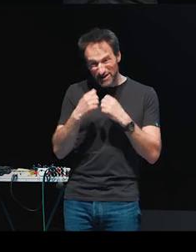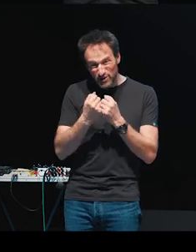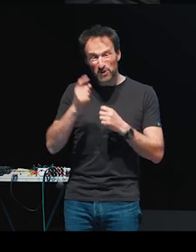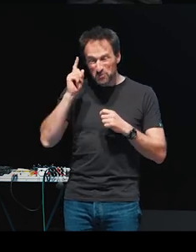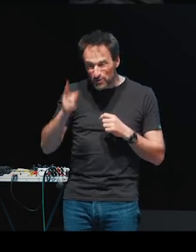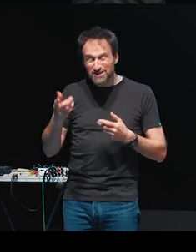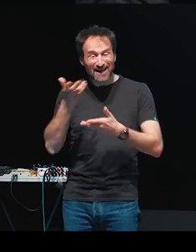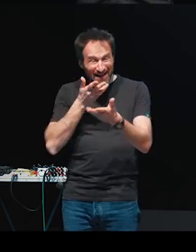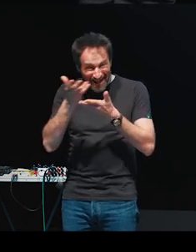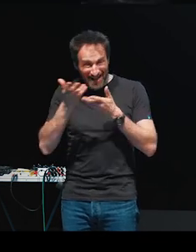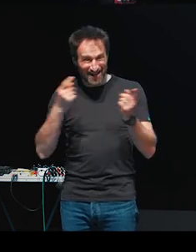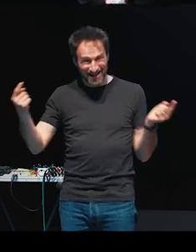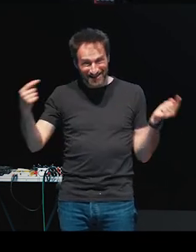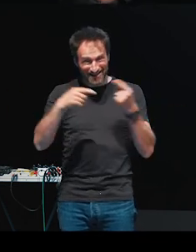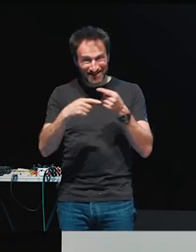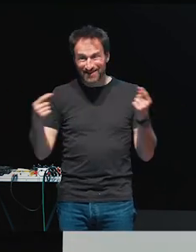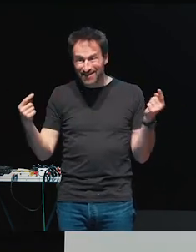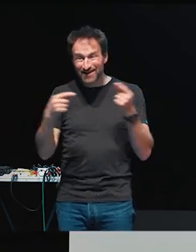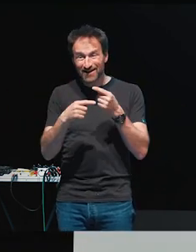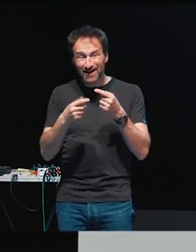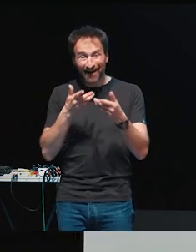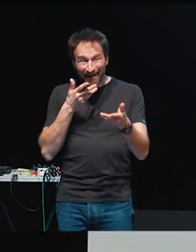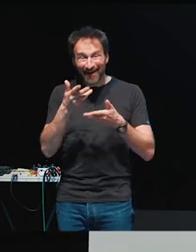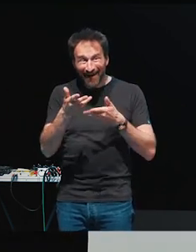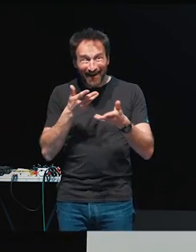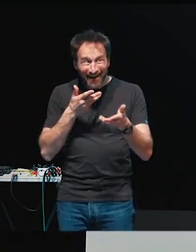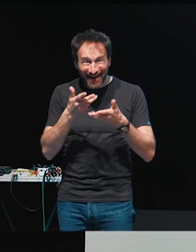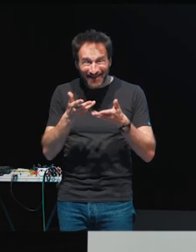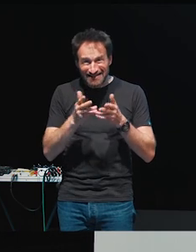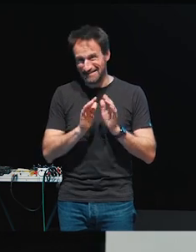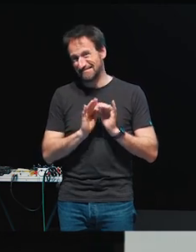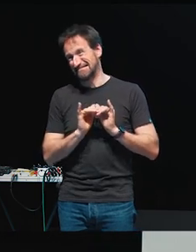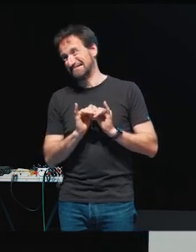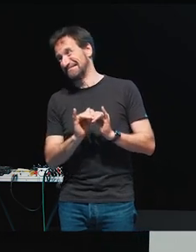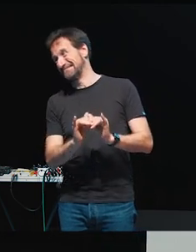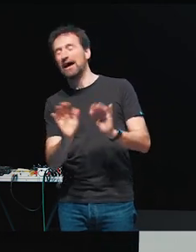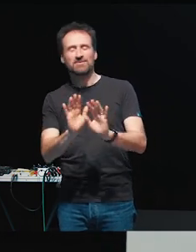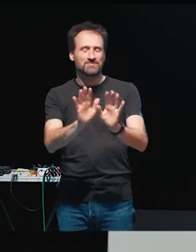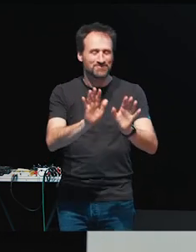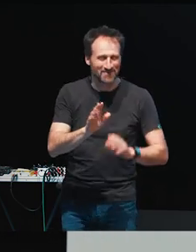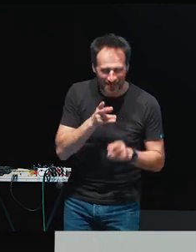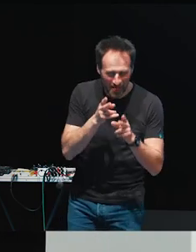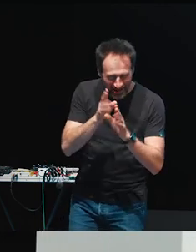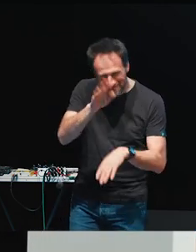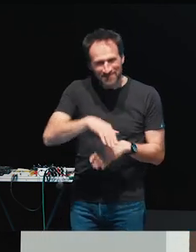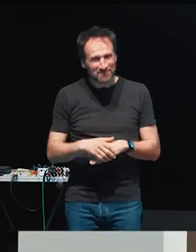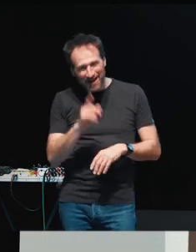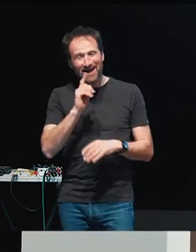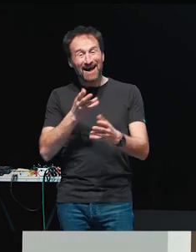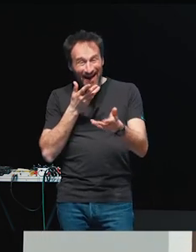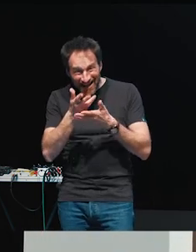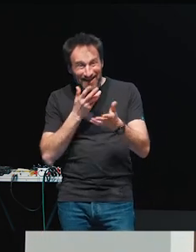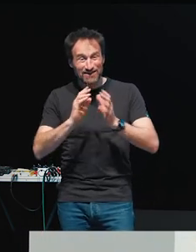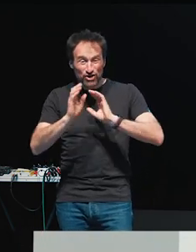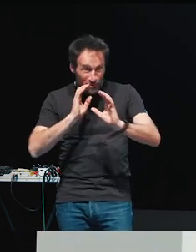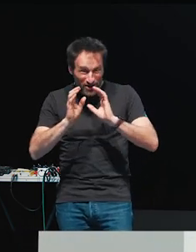with each other. Talk with each other. No, just kidding. Talking with each other,